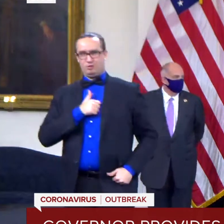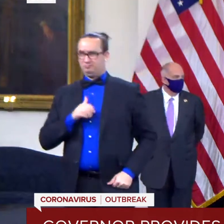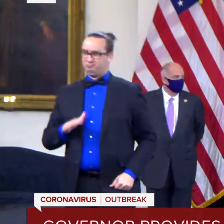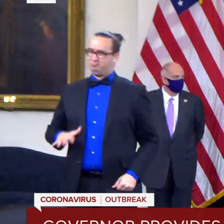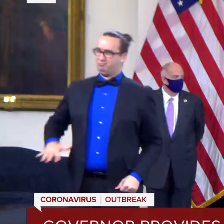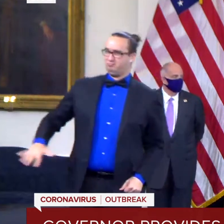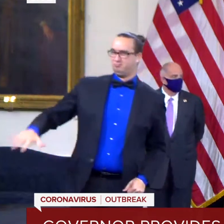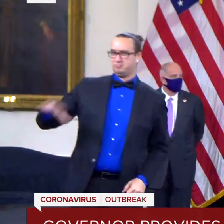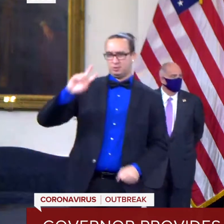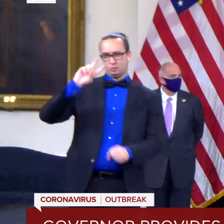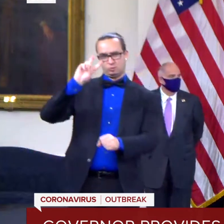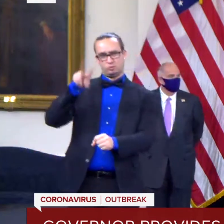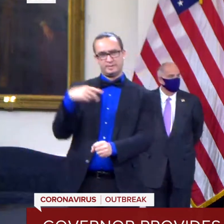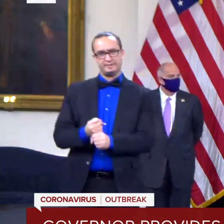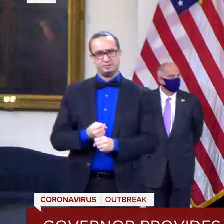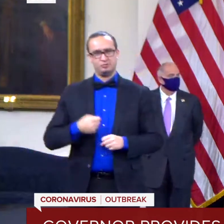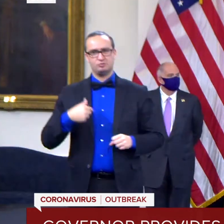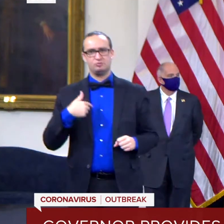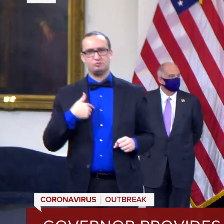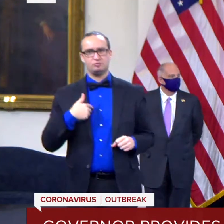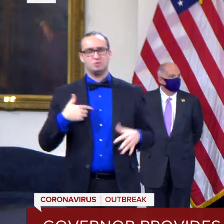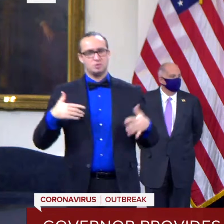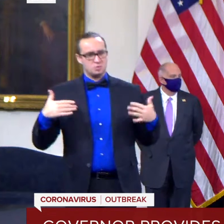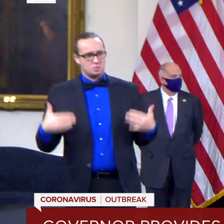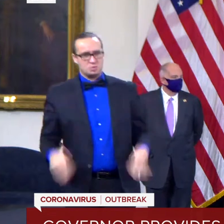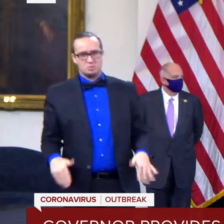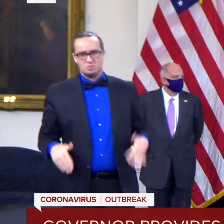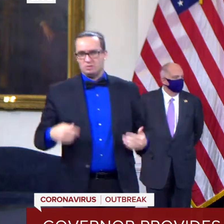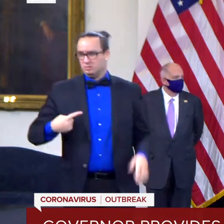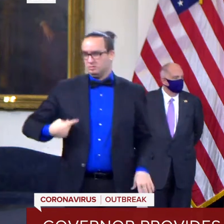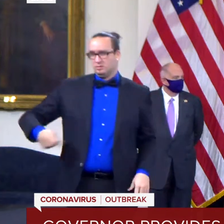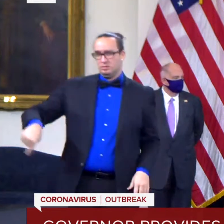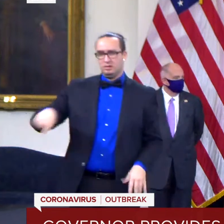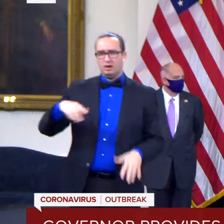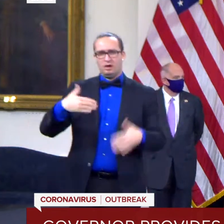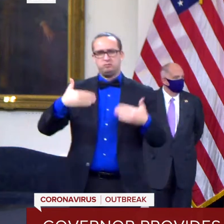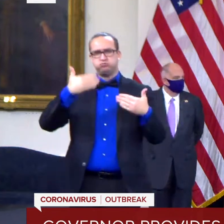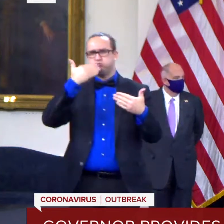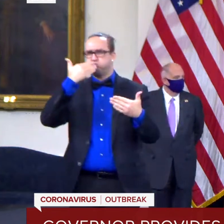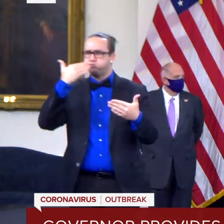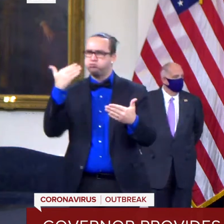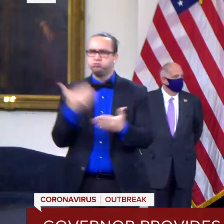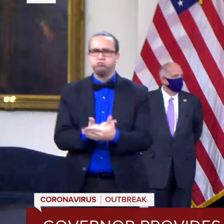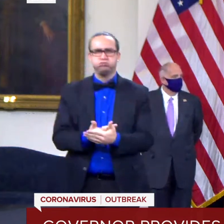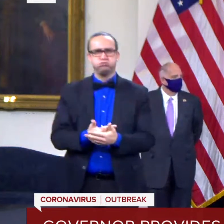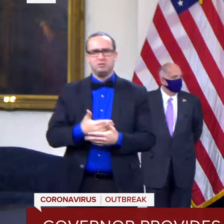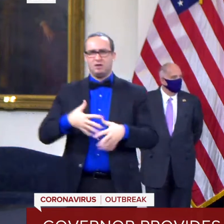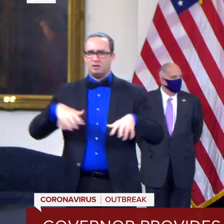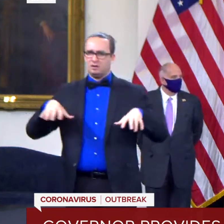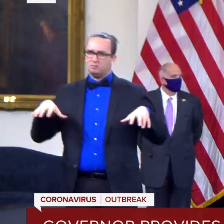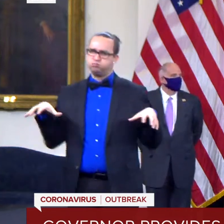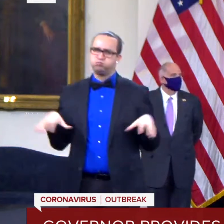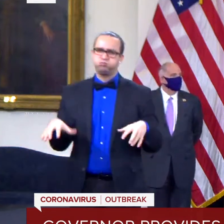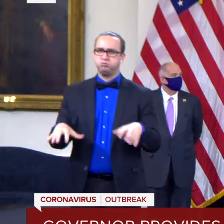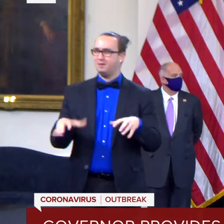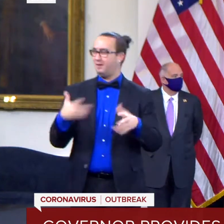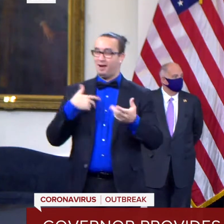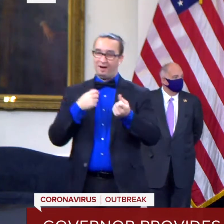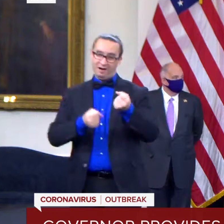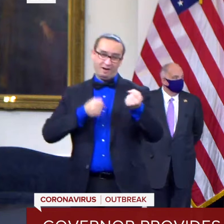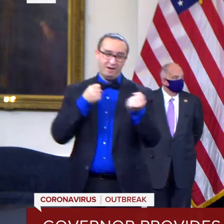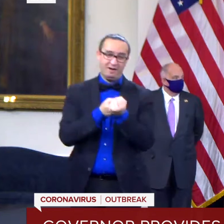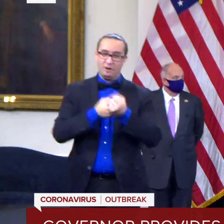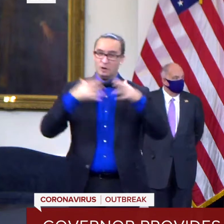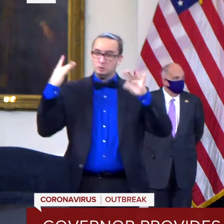done in the community. We're there in snowstorms. We're there in Ellicott City. We're there when there's discord. We are there